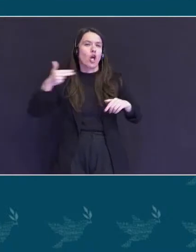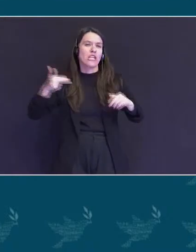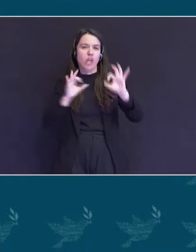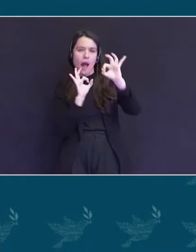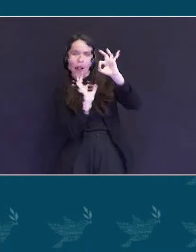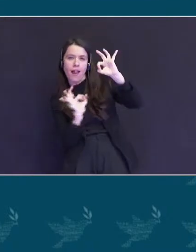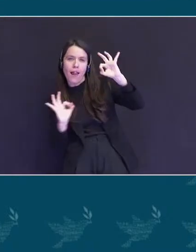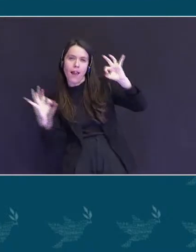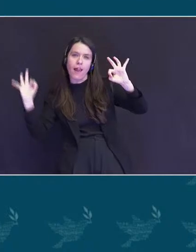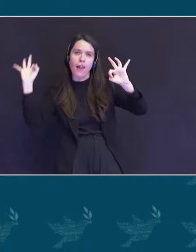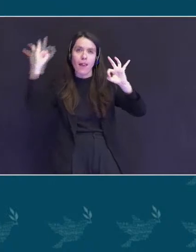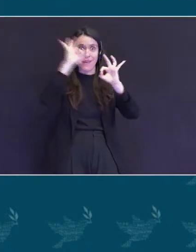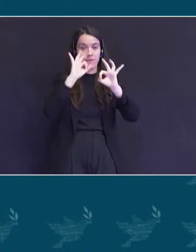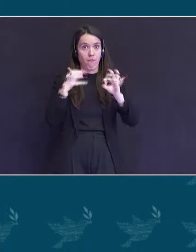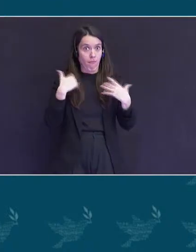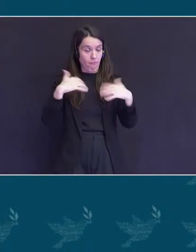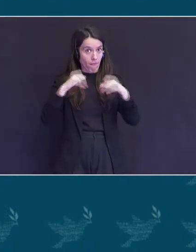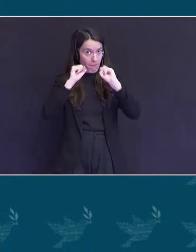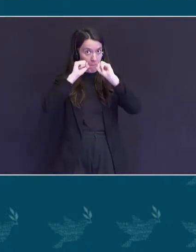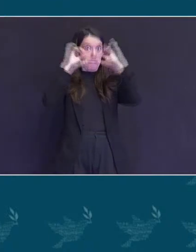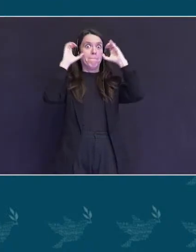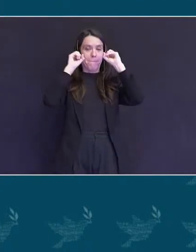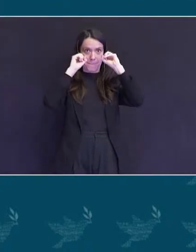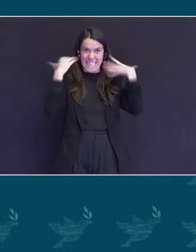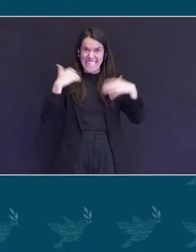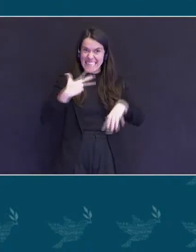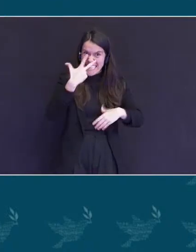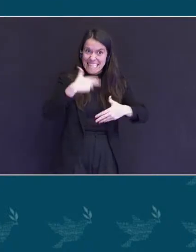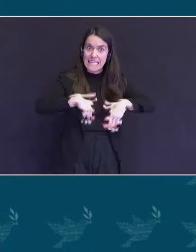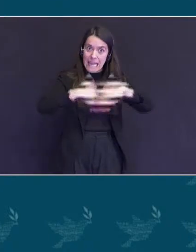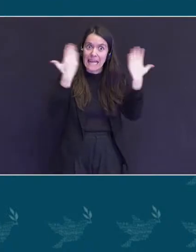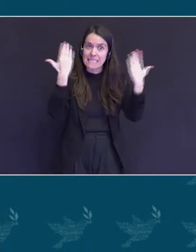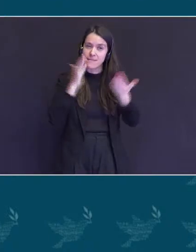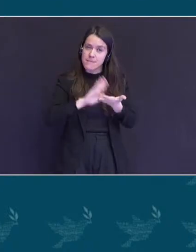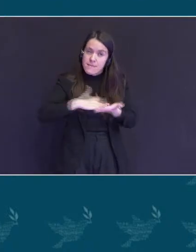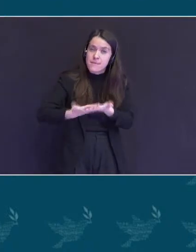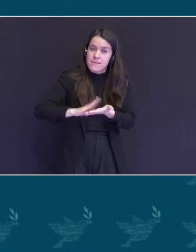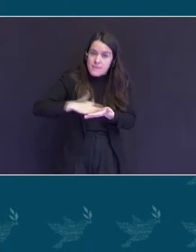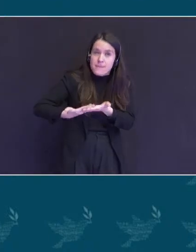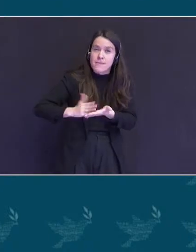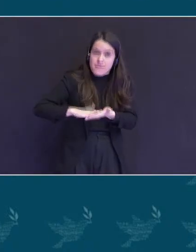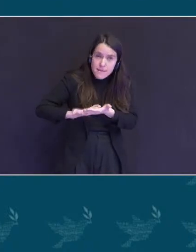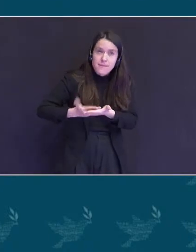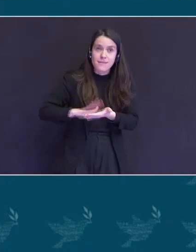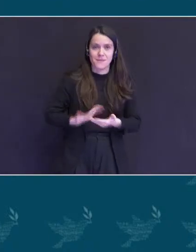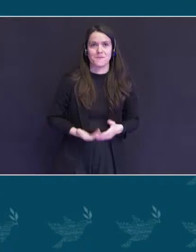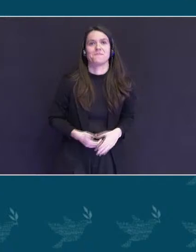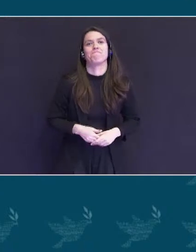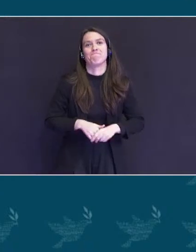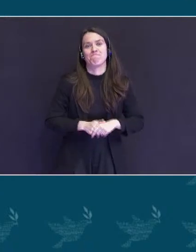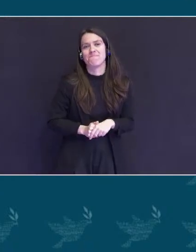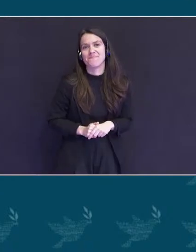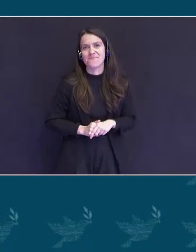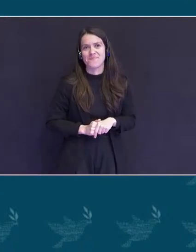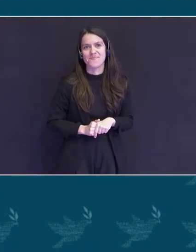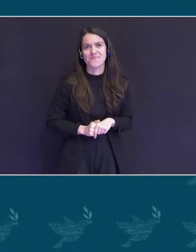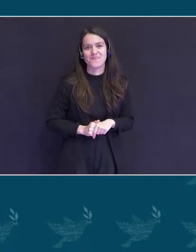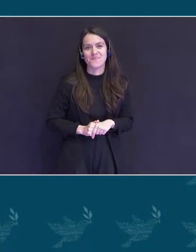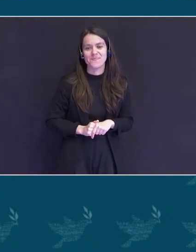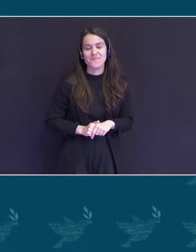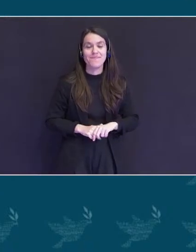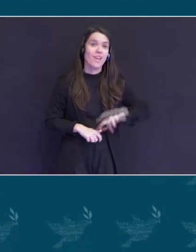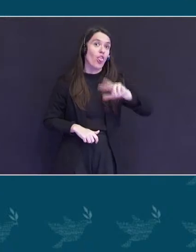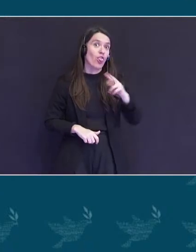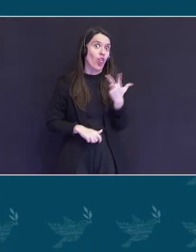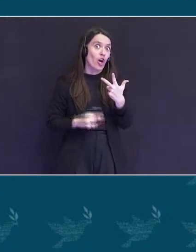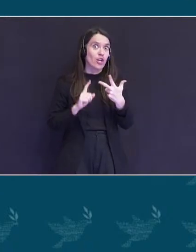Indonesia, which is unbelievable in only 3 days, I would say. There was a third campaign as well, where